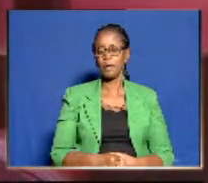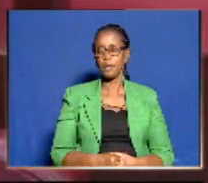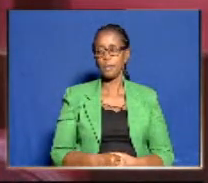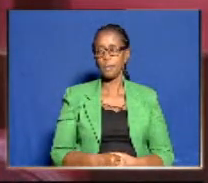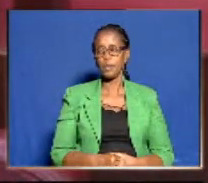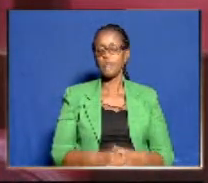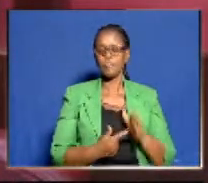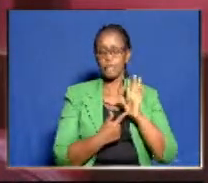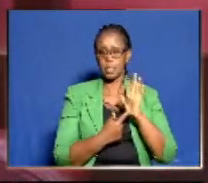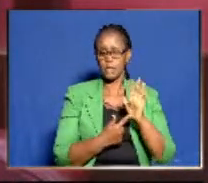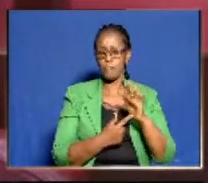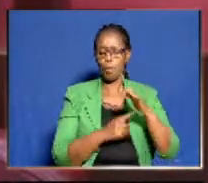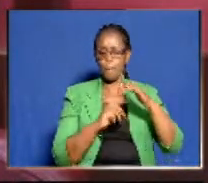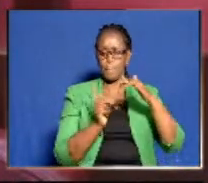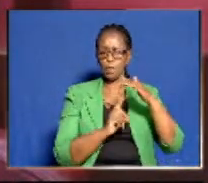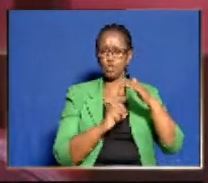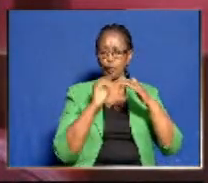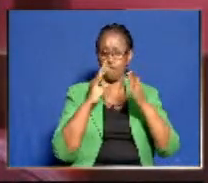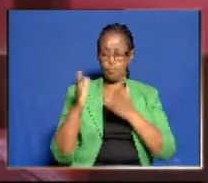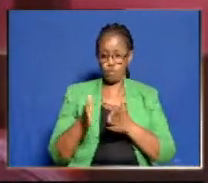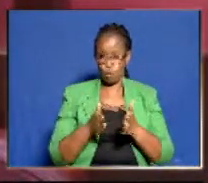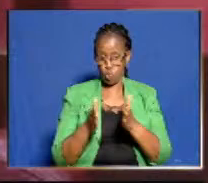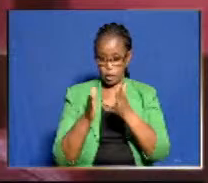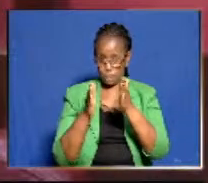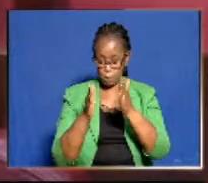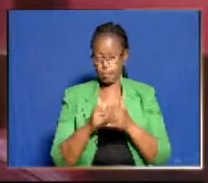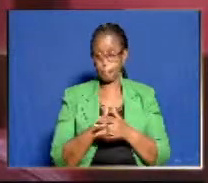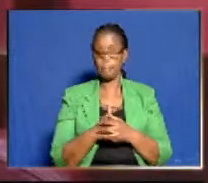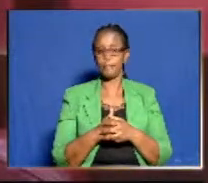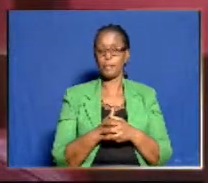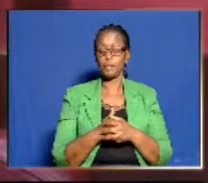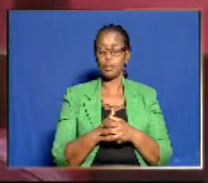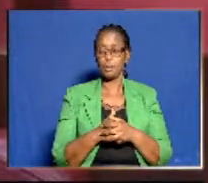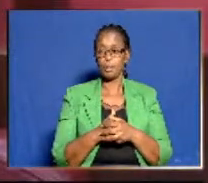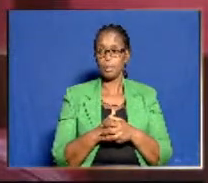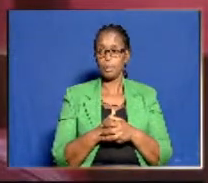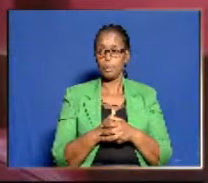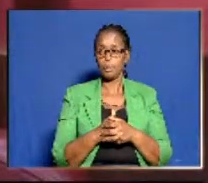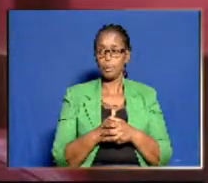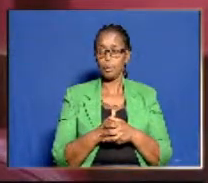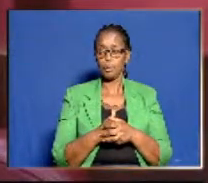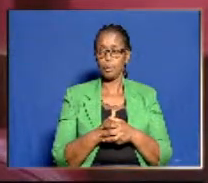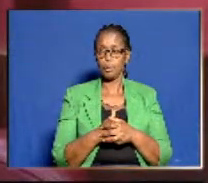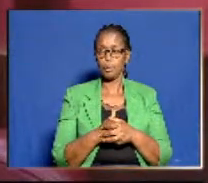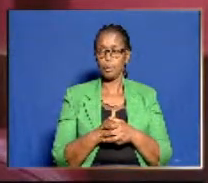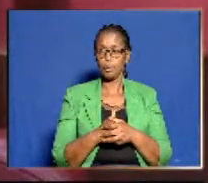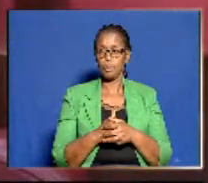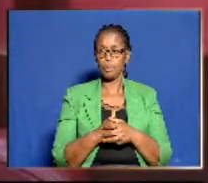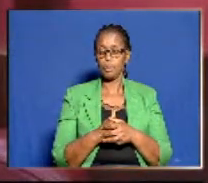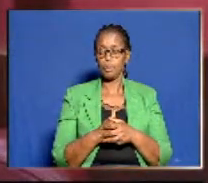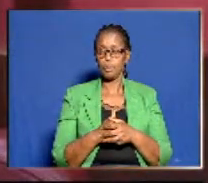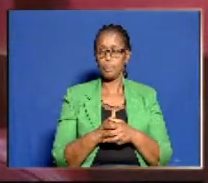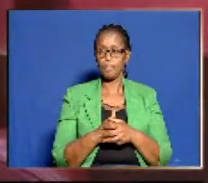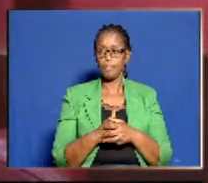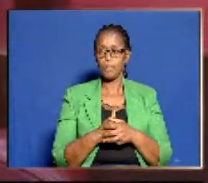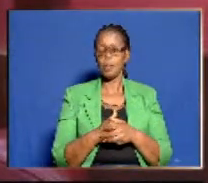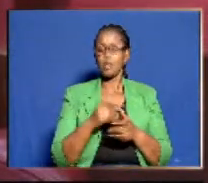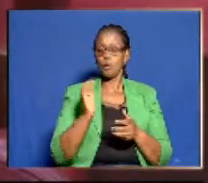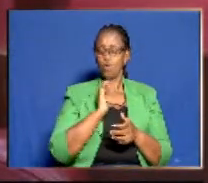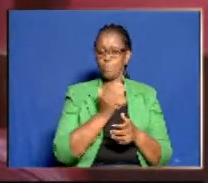Minister of Infrastructure and Roads, Honorable Speaker. We were told by the submissions by the committee